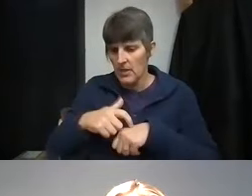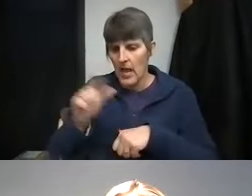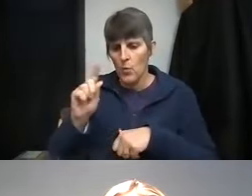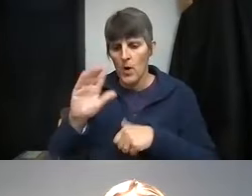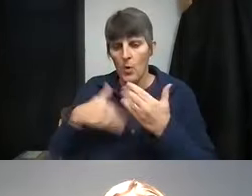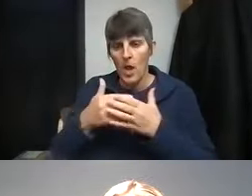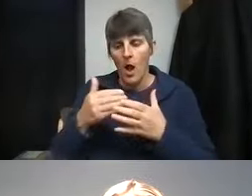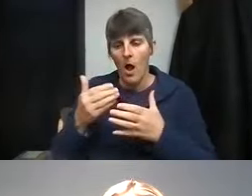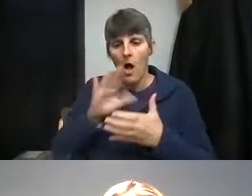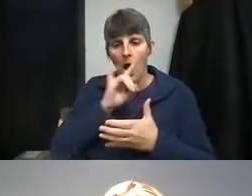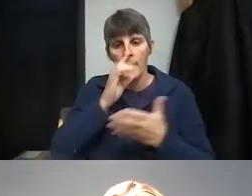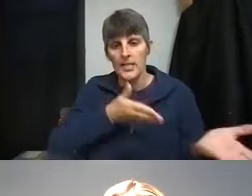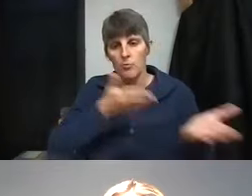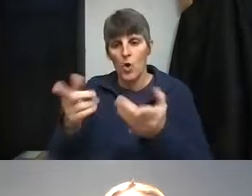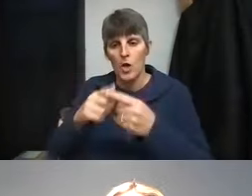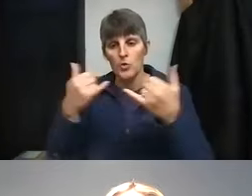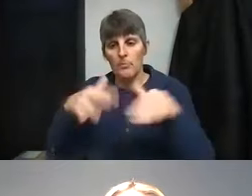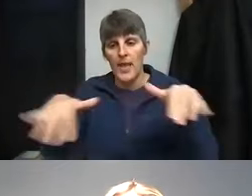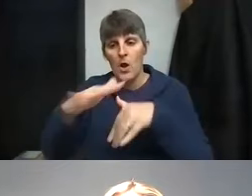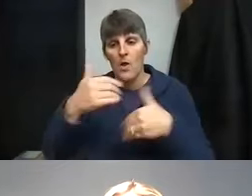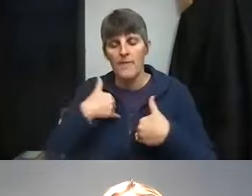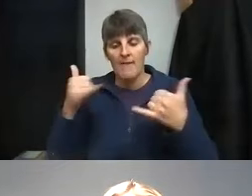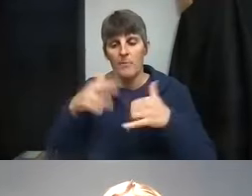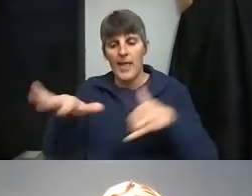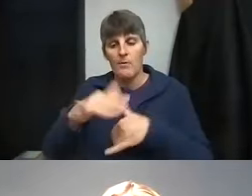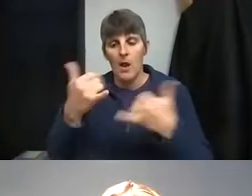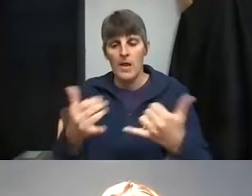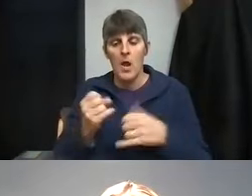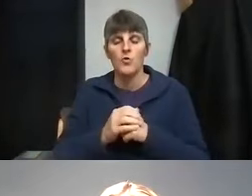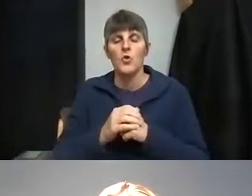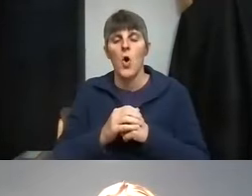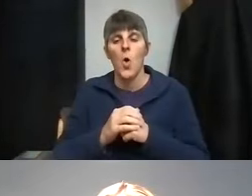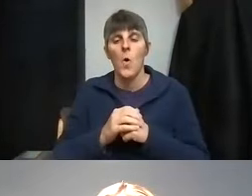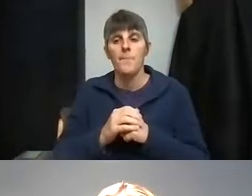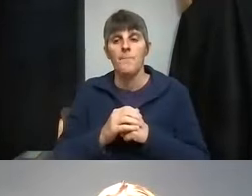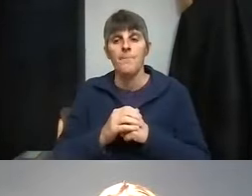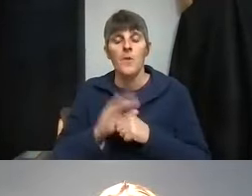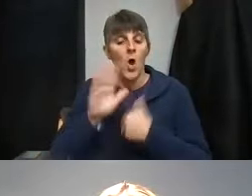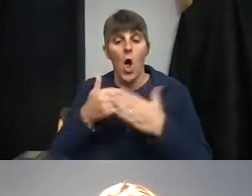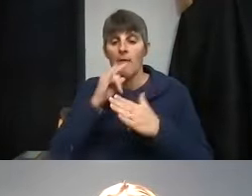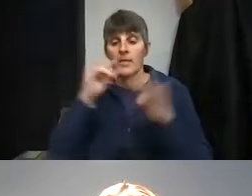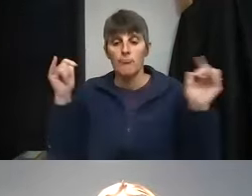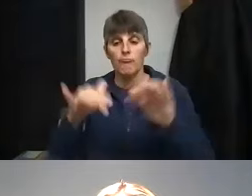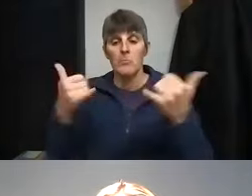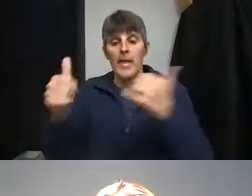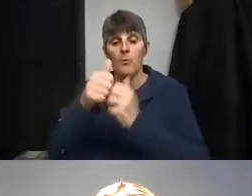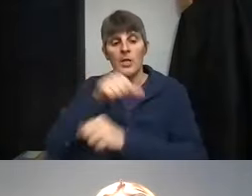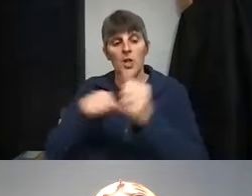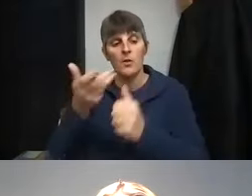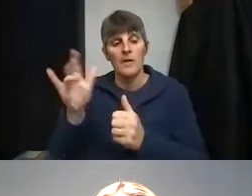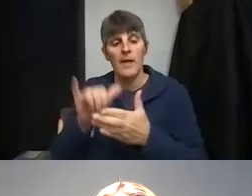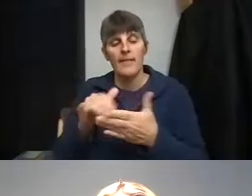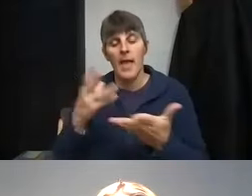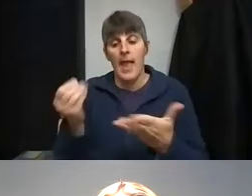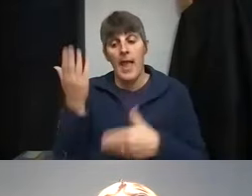all brought our kids at the playground, because they have a playground now. So all the kids got to play with one another and stuff like that.